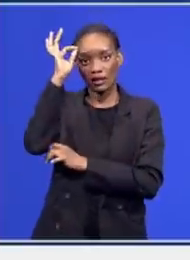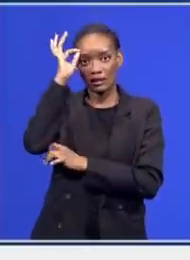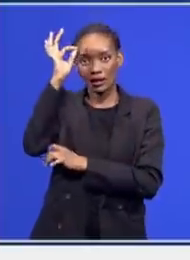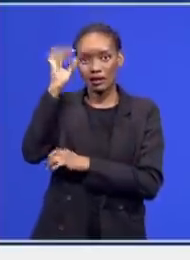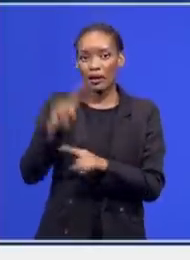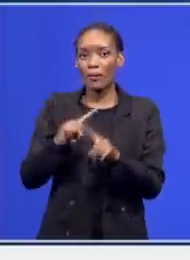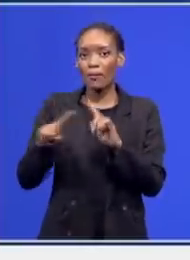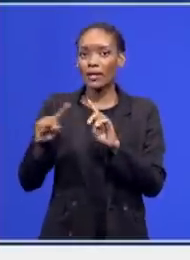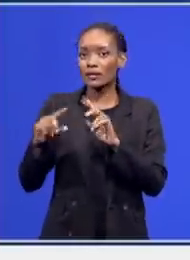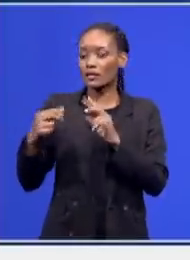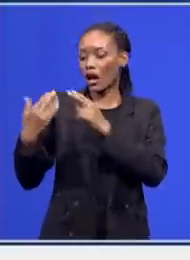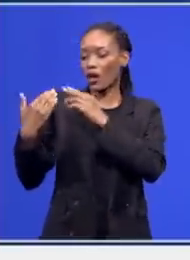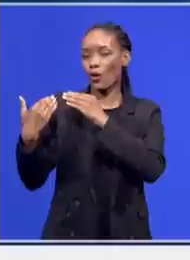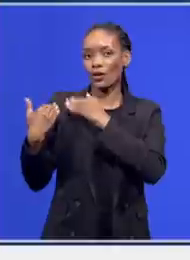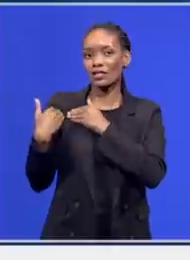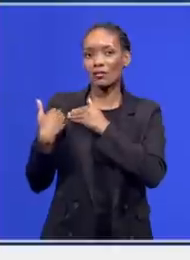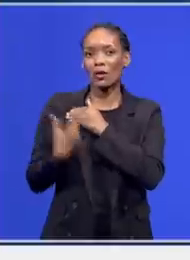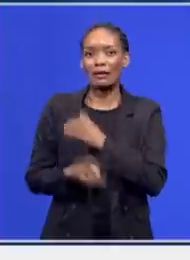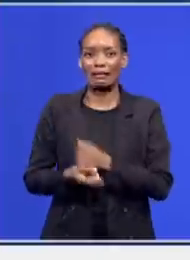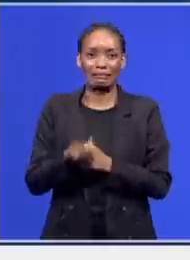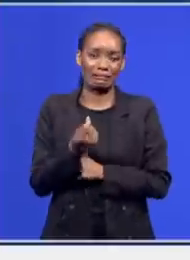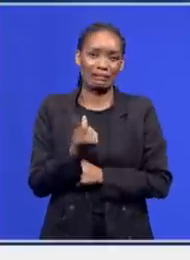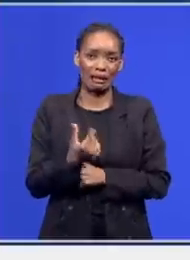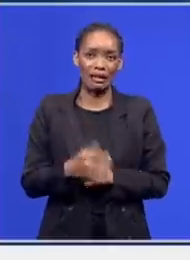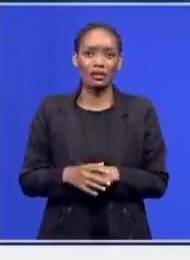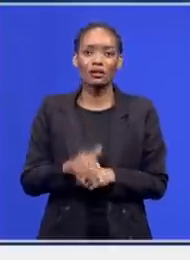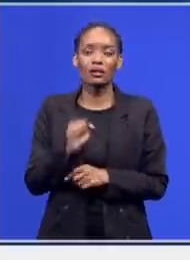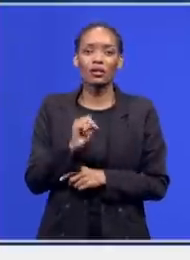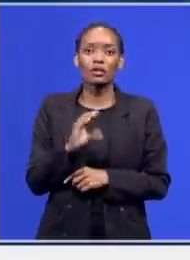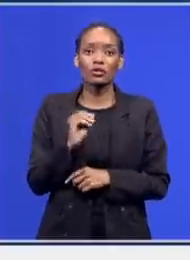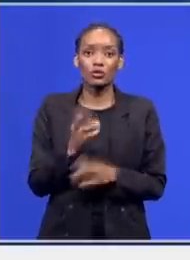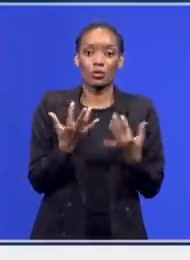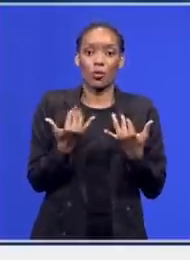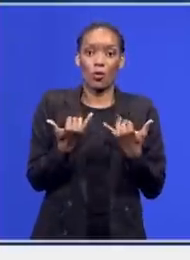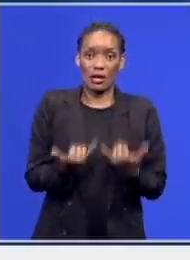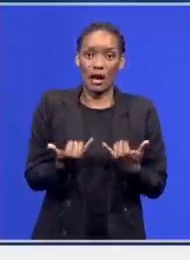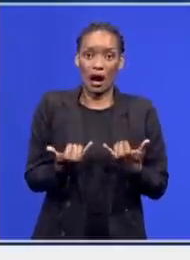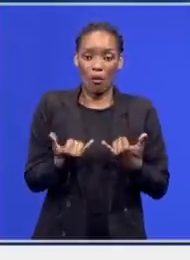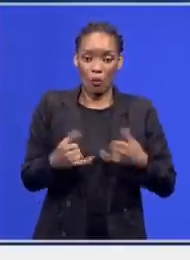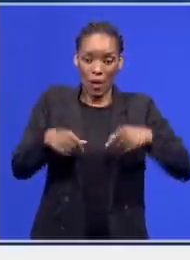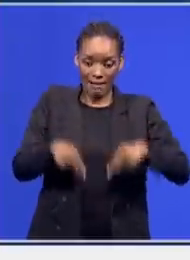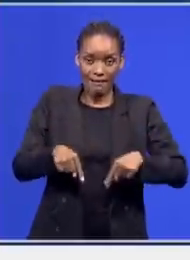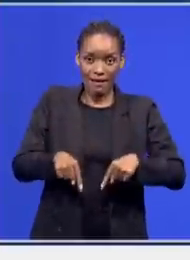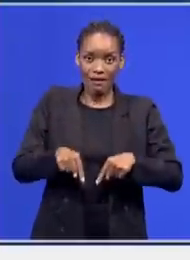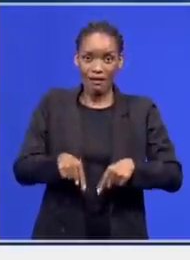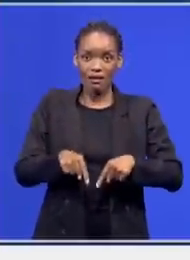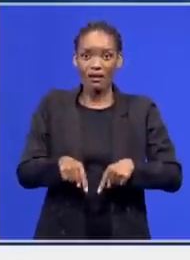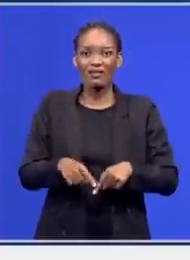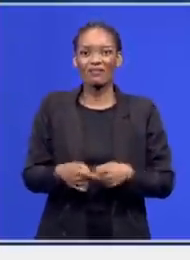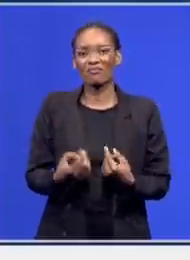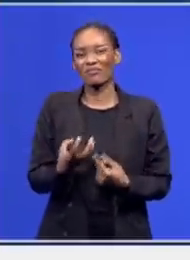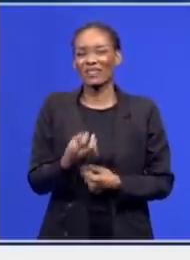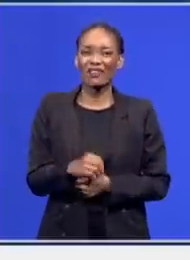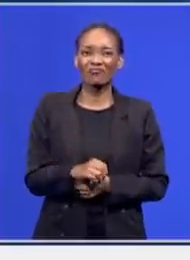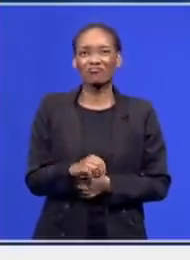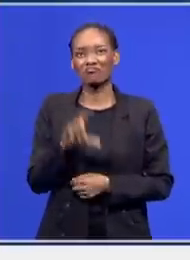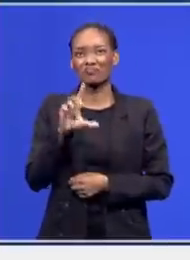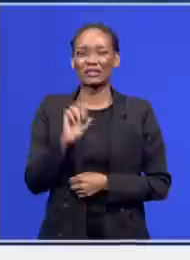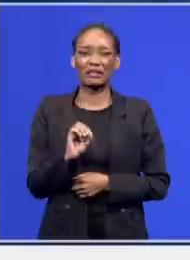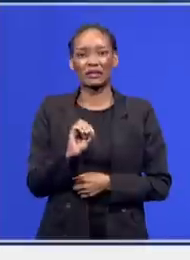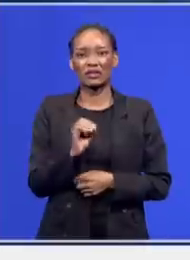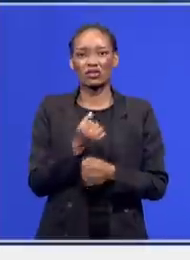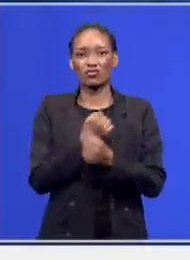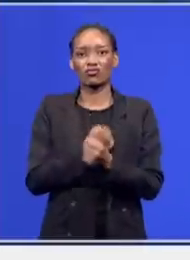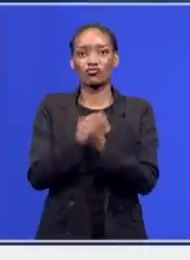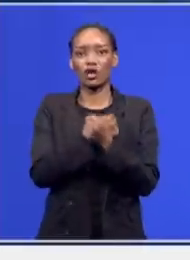so even. It's about 30. So as we speak here and now, there is some definitely over 70 trucks that have been